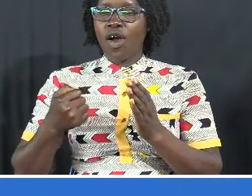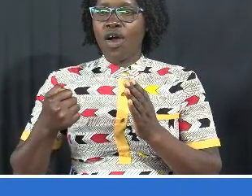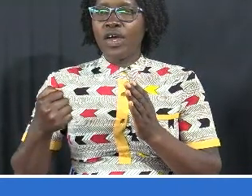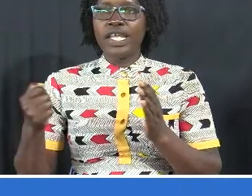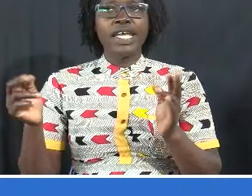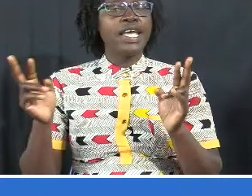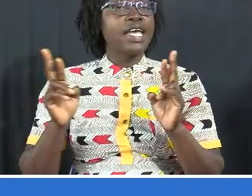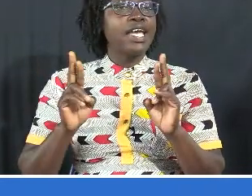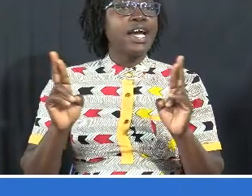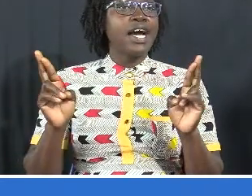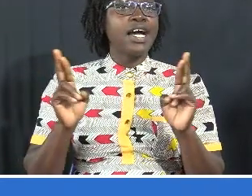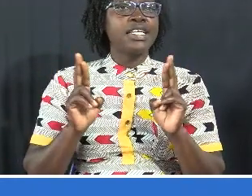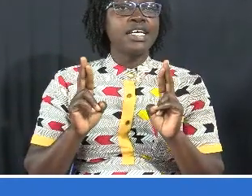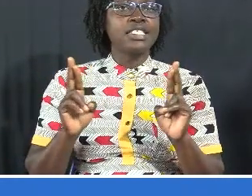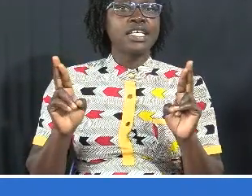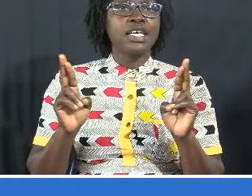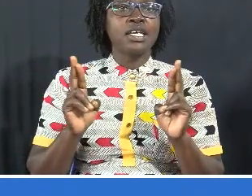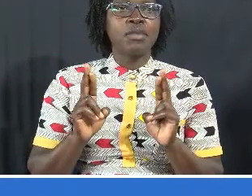mlangoni.